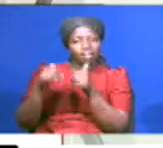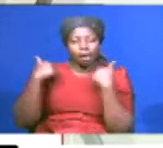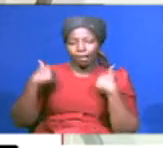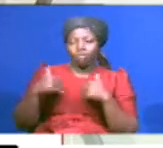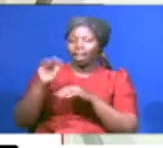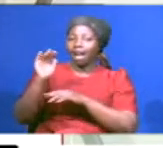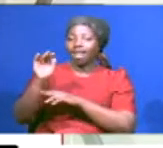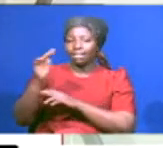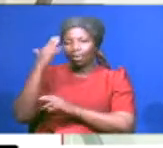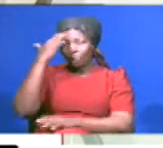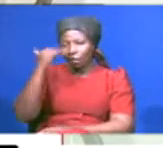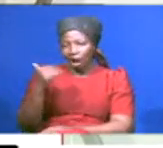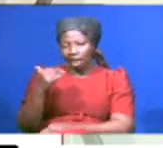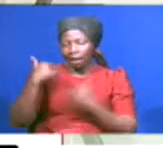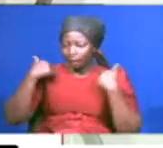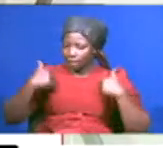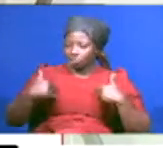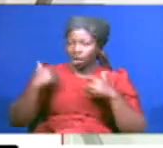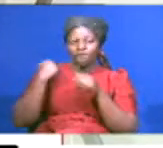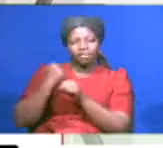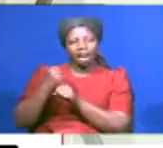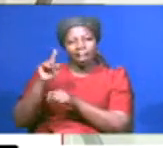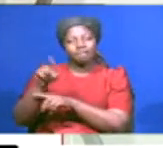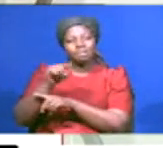ye, nimekosa nini.